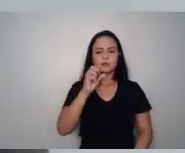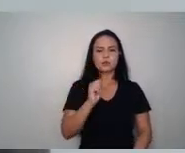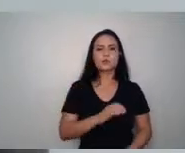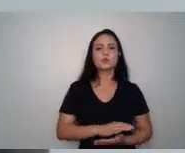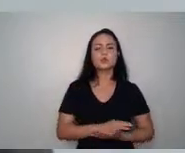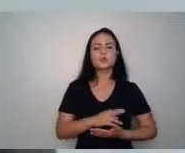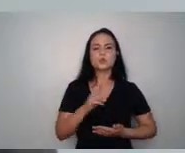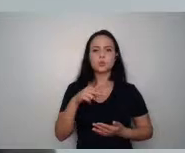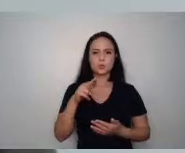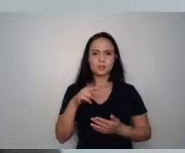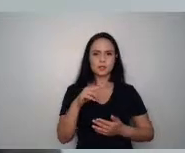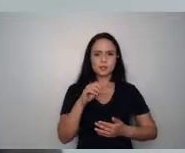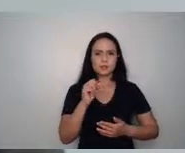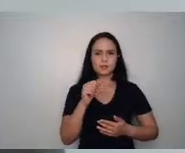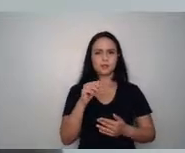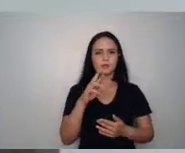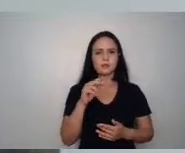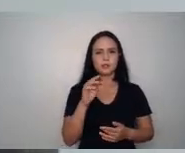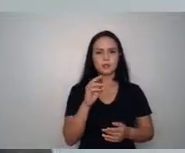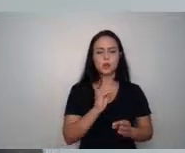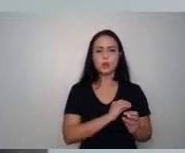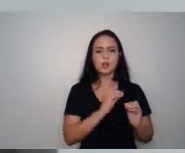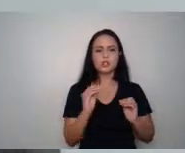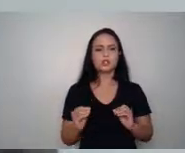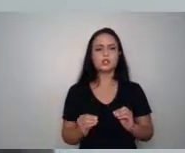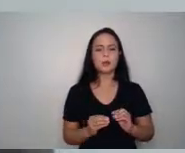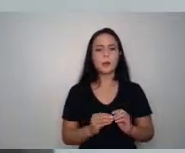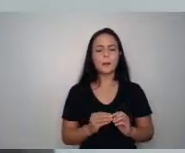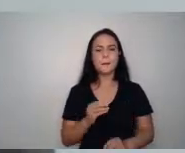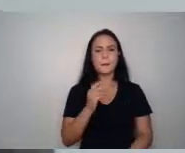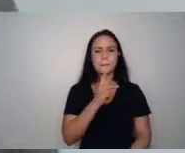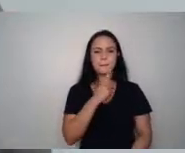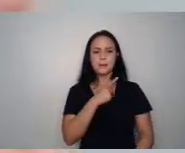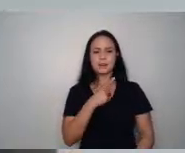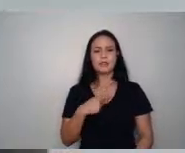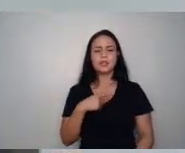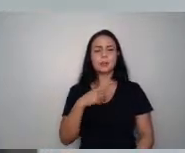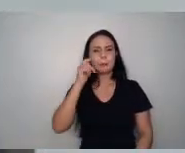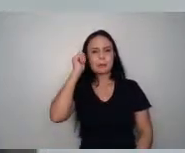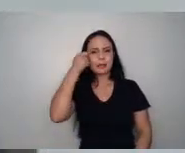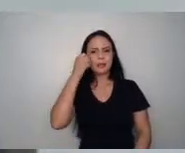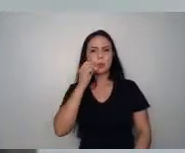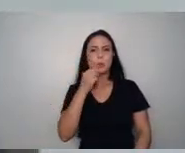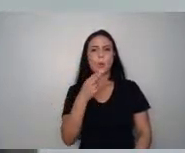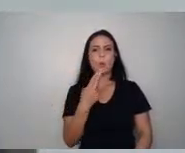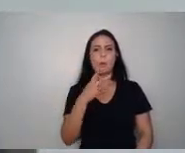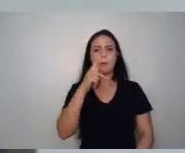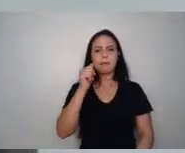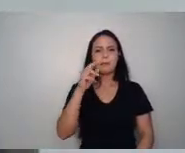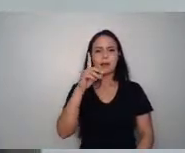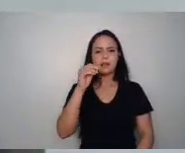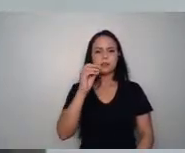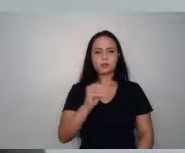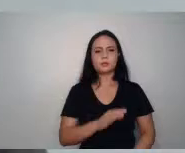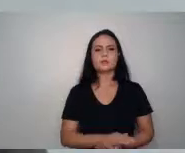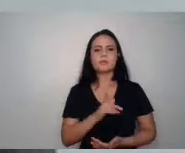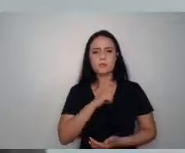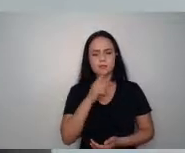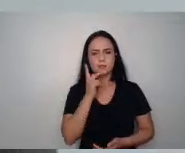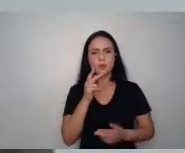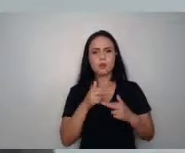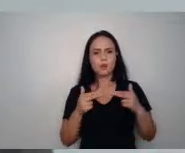Salvador City is made up of Black people and of mixed race people. And there was